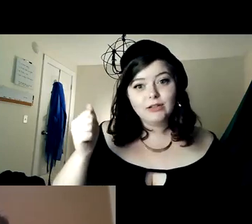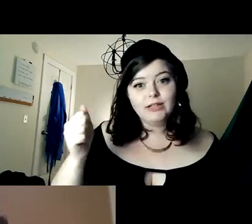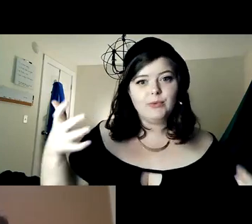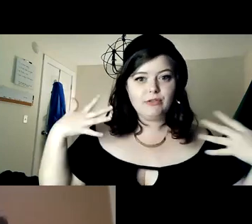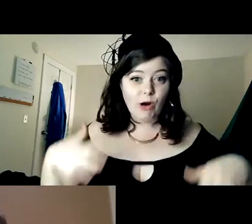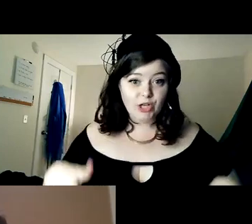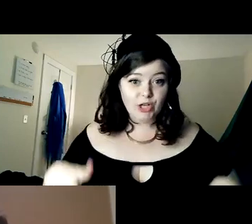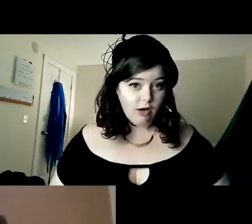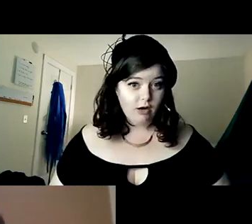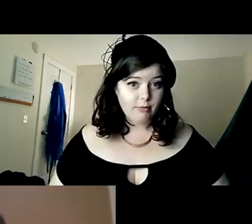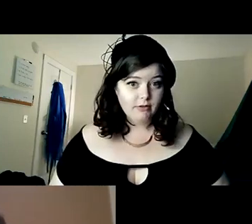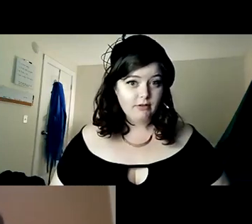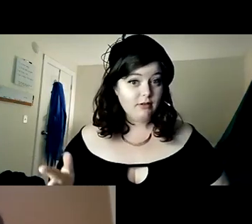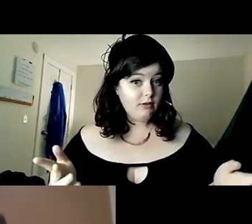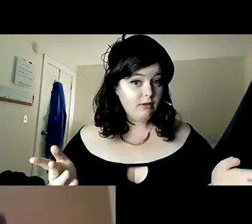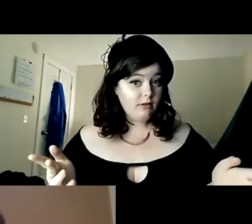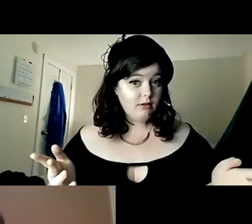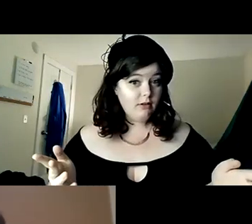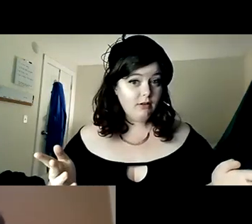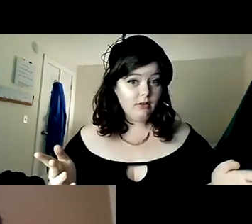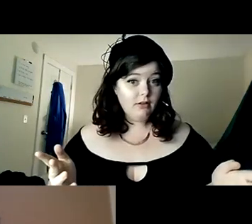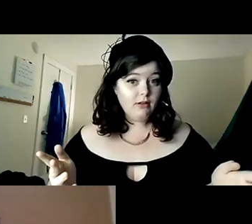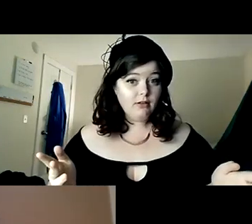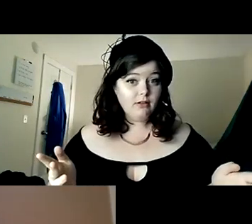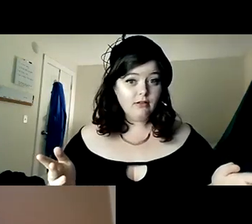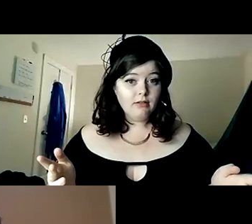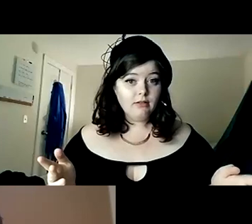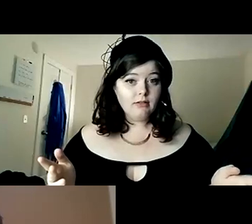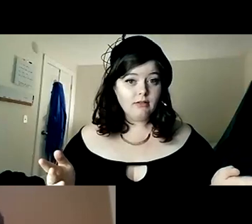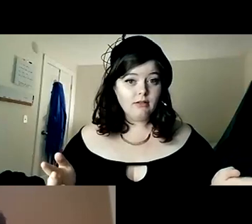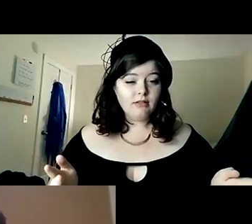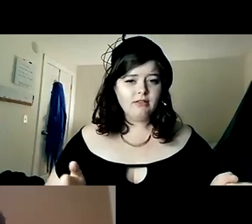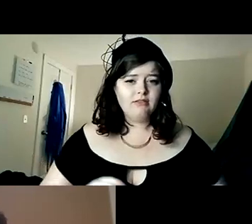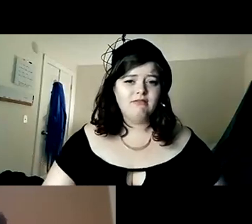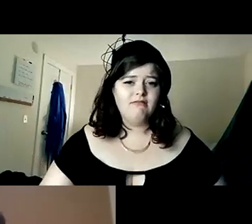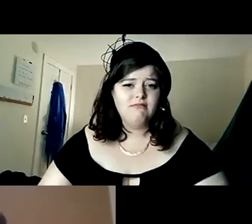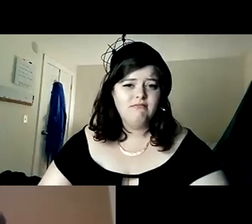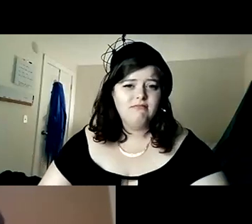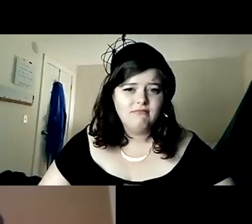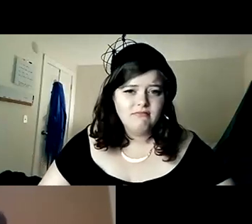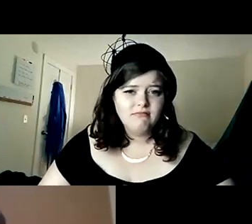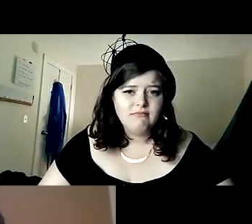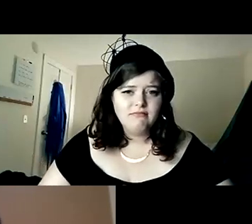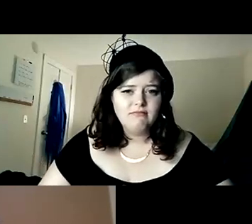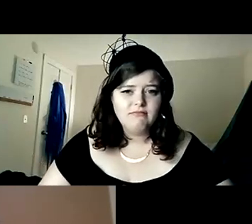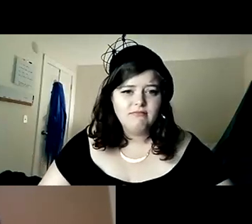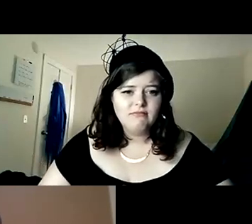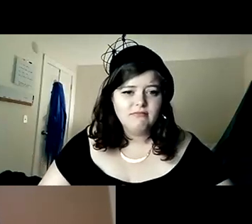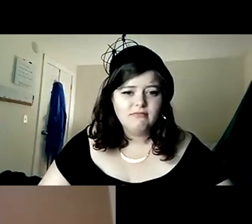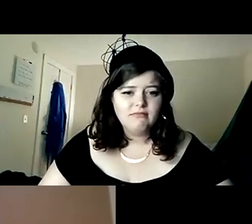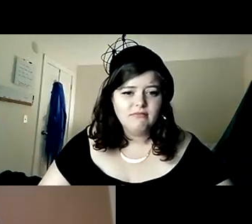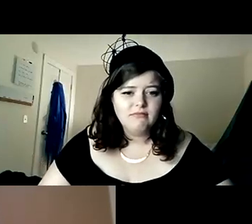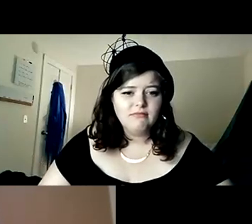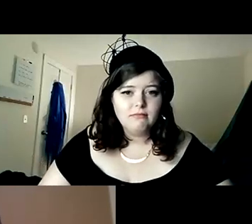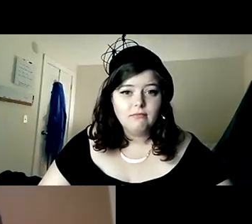a sickle and was in Russian garb. That's Antigonus, the right-hand man. You can't make me Trump.